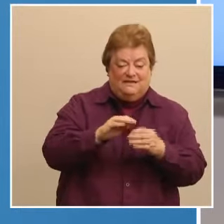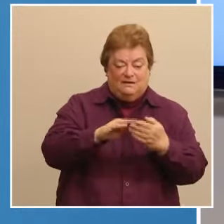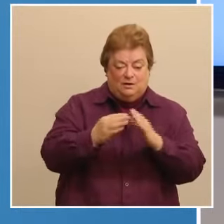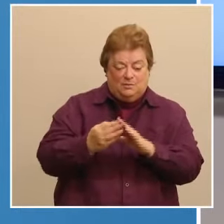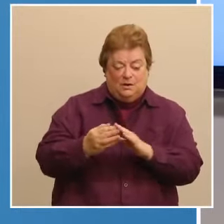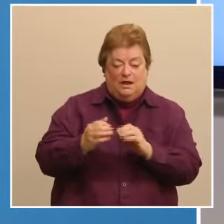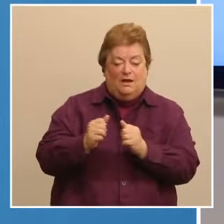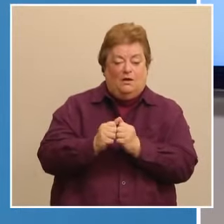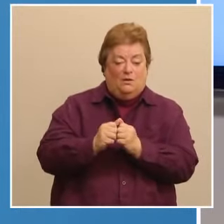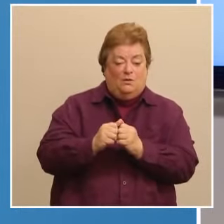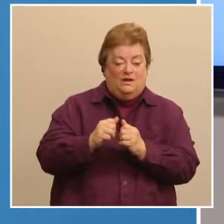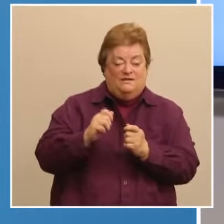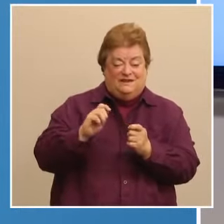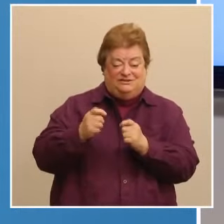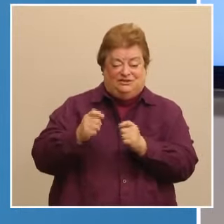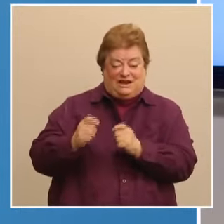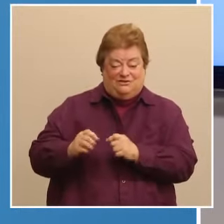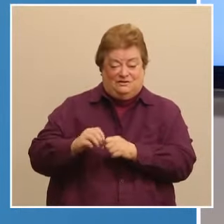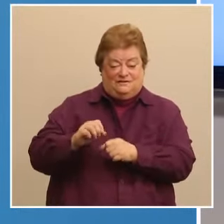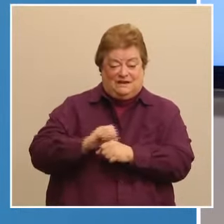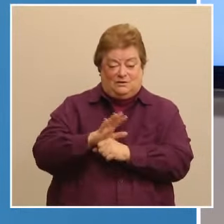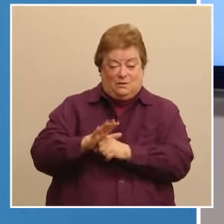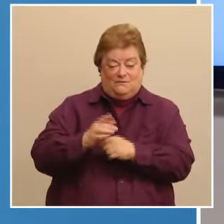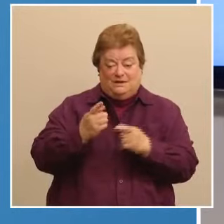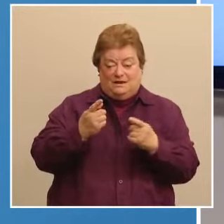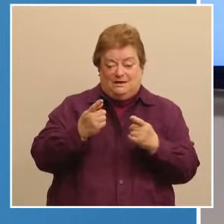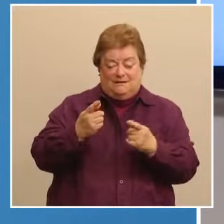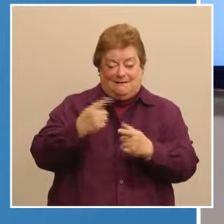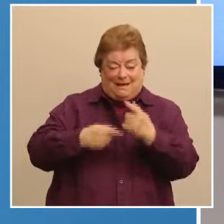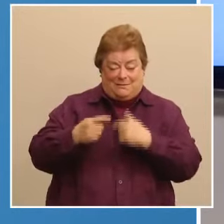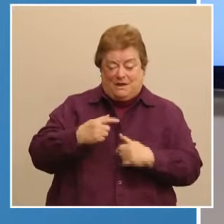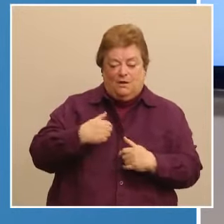coming, we don't see a change in the mask mandate.